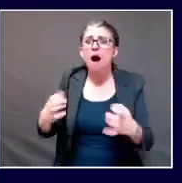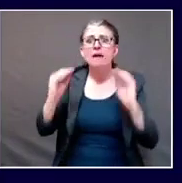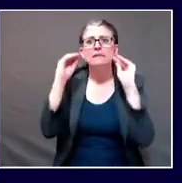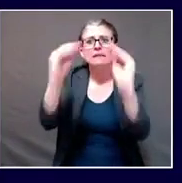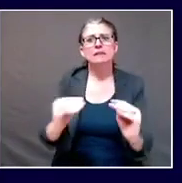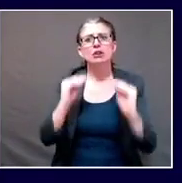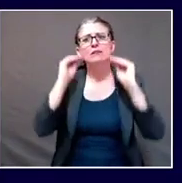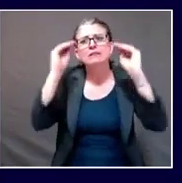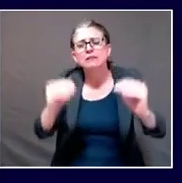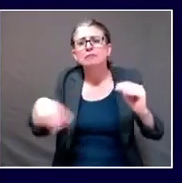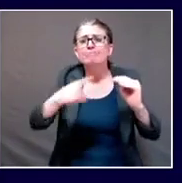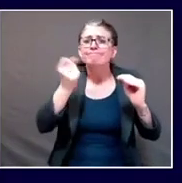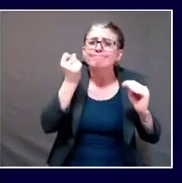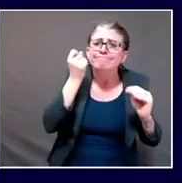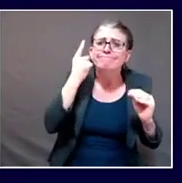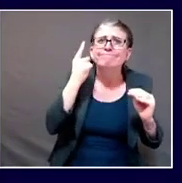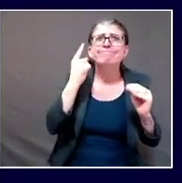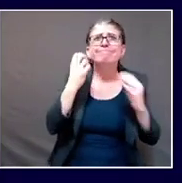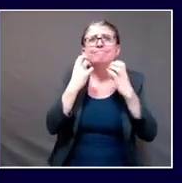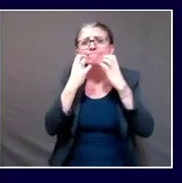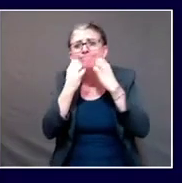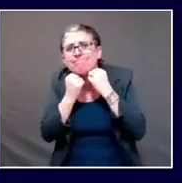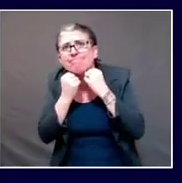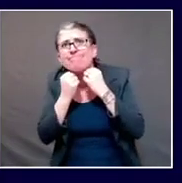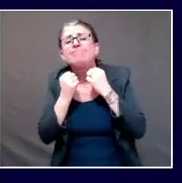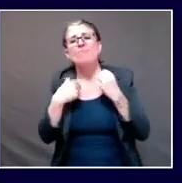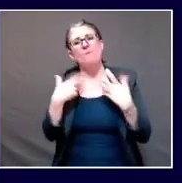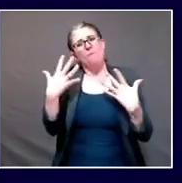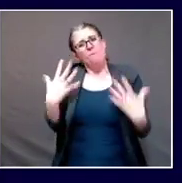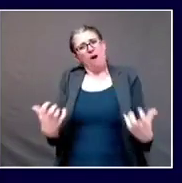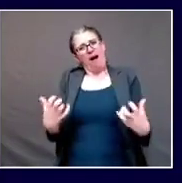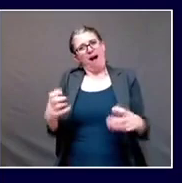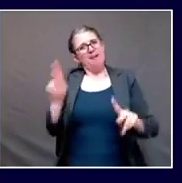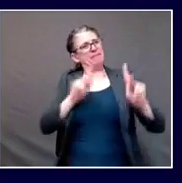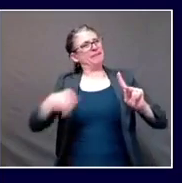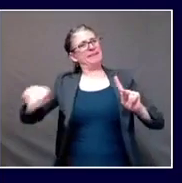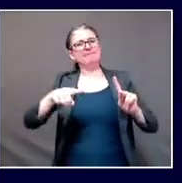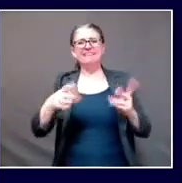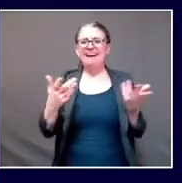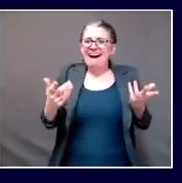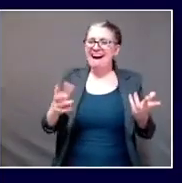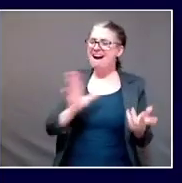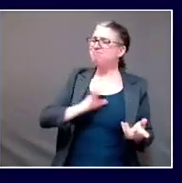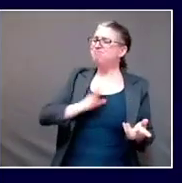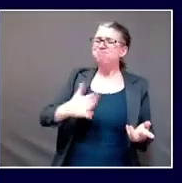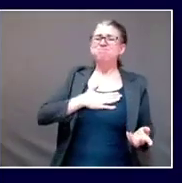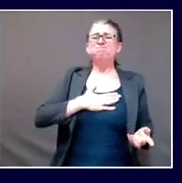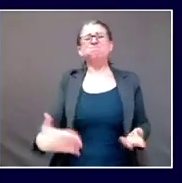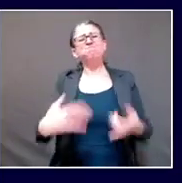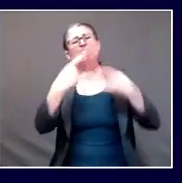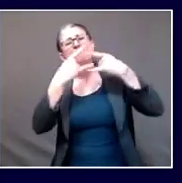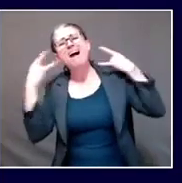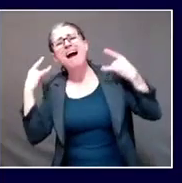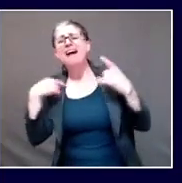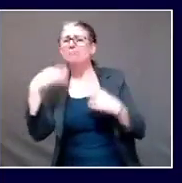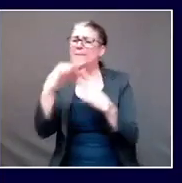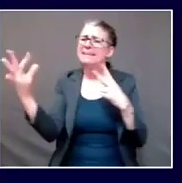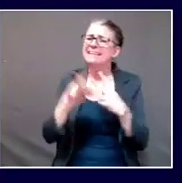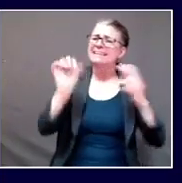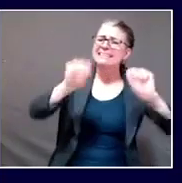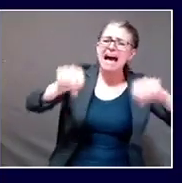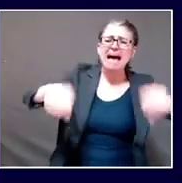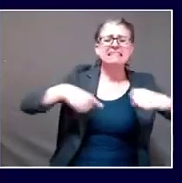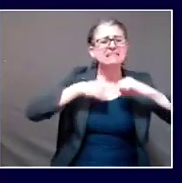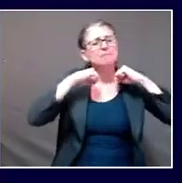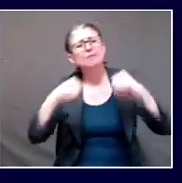safety and that of others, we have been communicating with law enforcement agencies as well and they stand ready to assist if there's any trouble enforcing